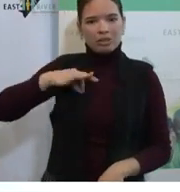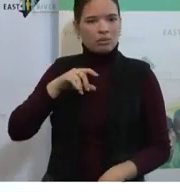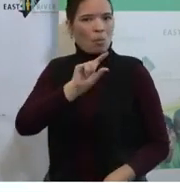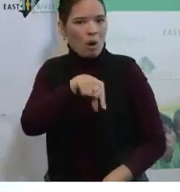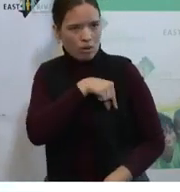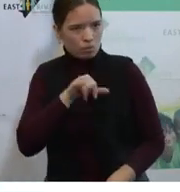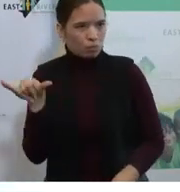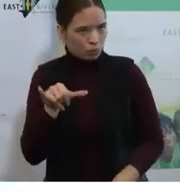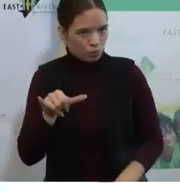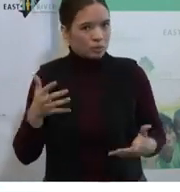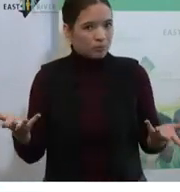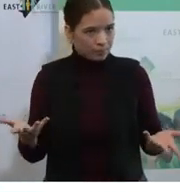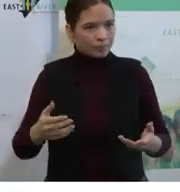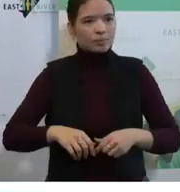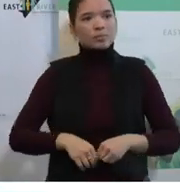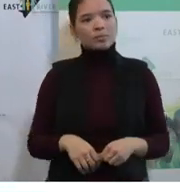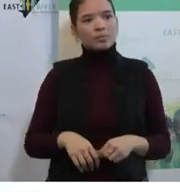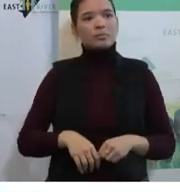under